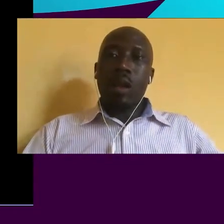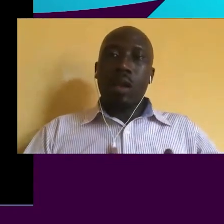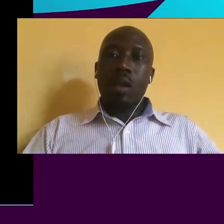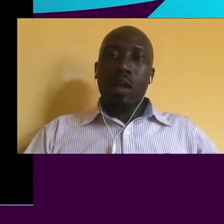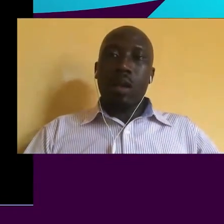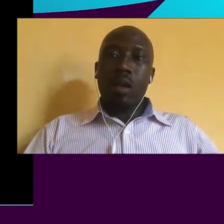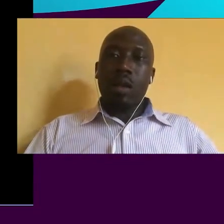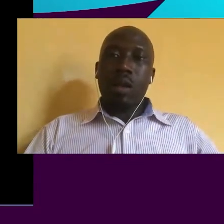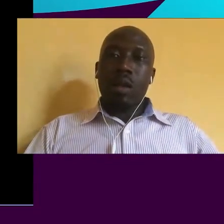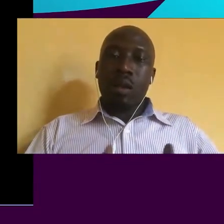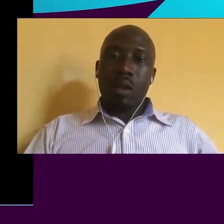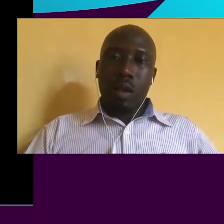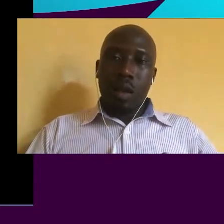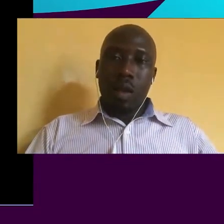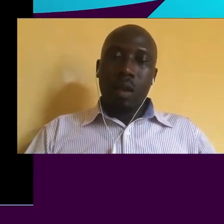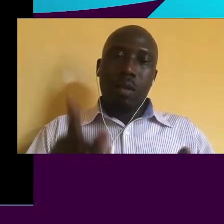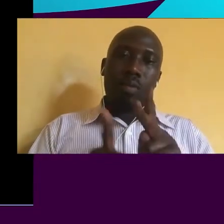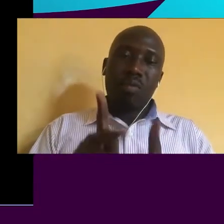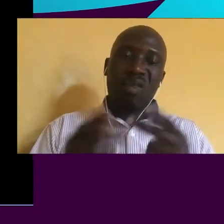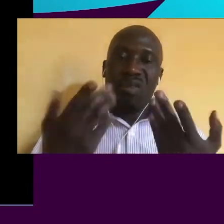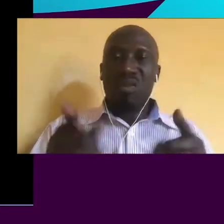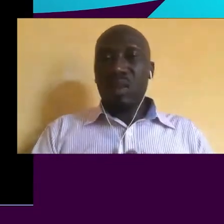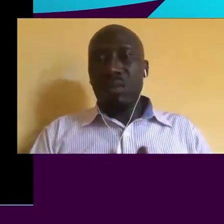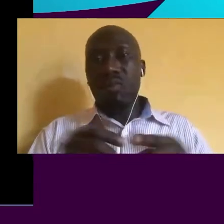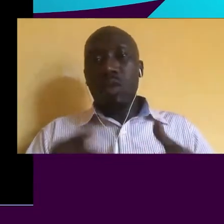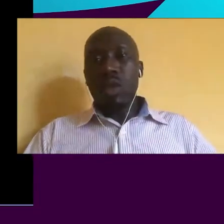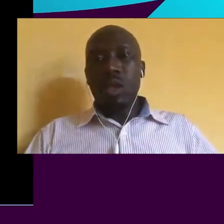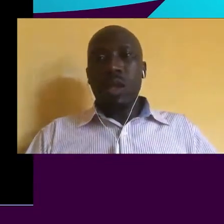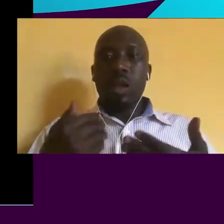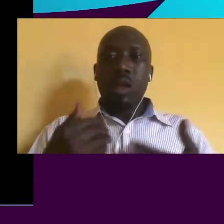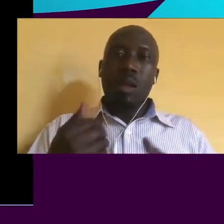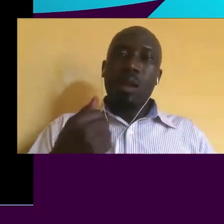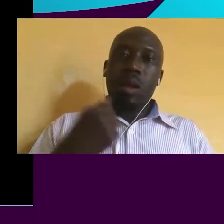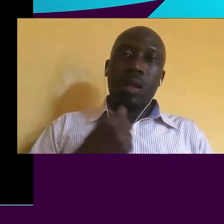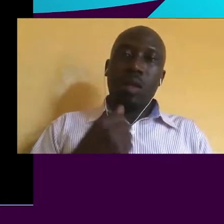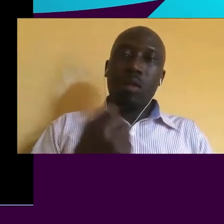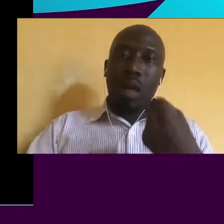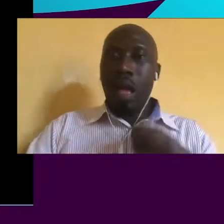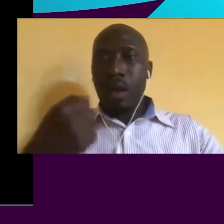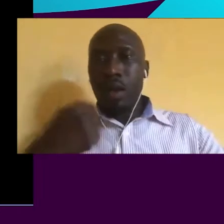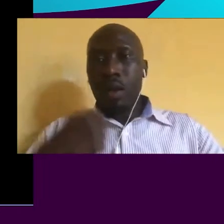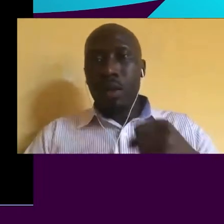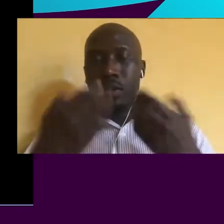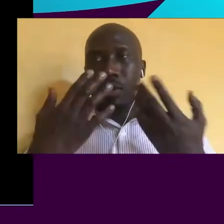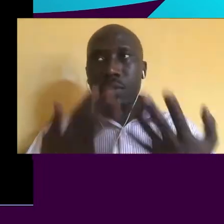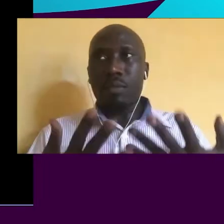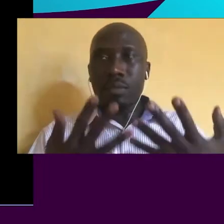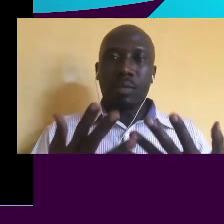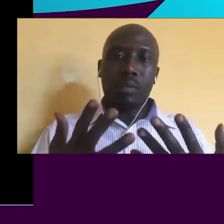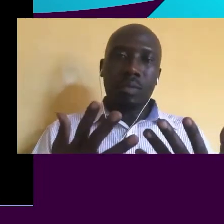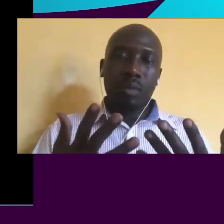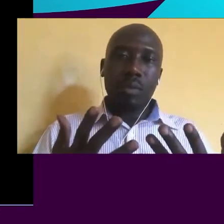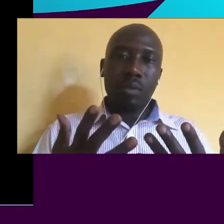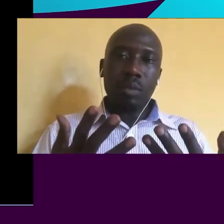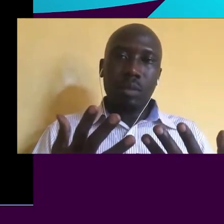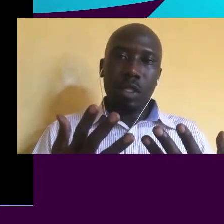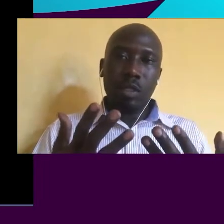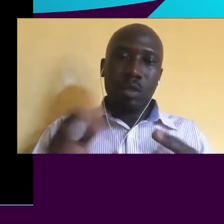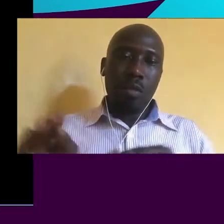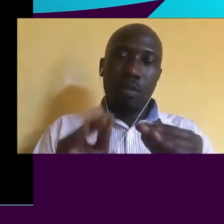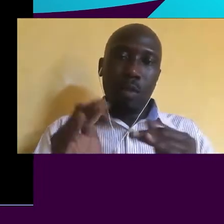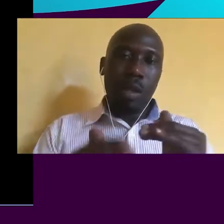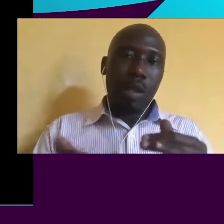people or young people who are active, want to do a lot of coaching at that level.